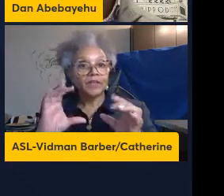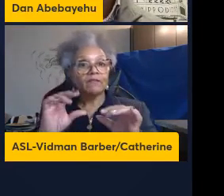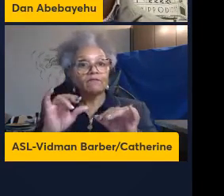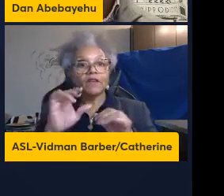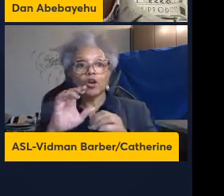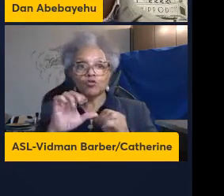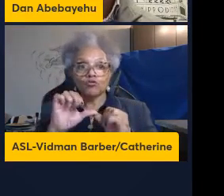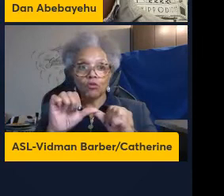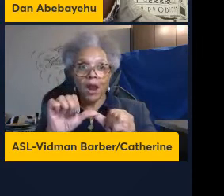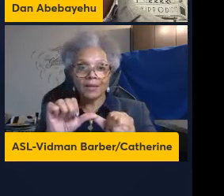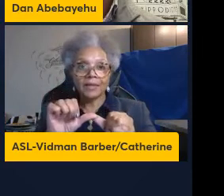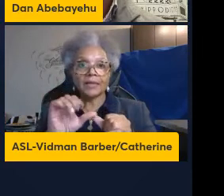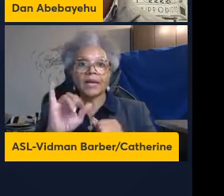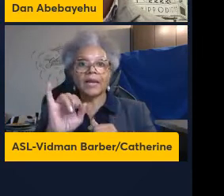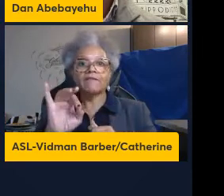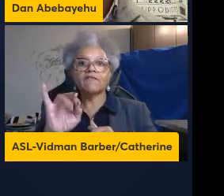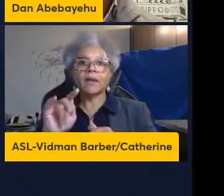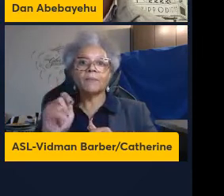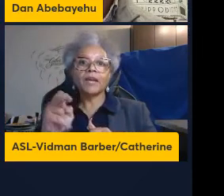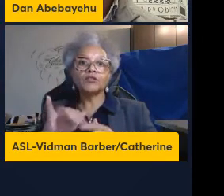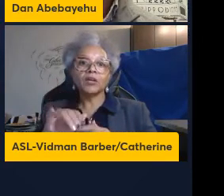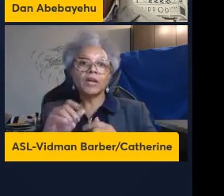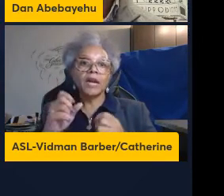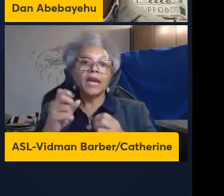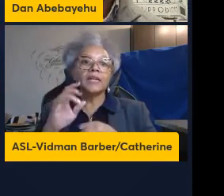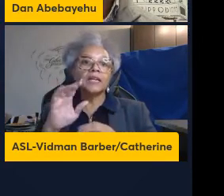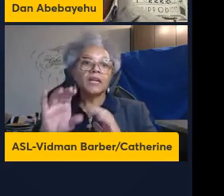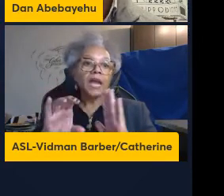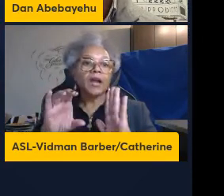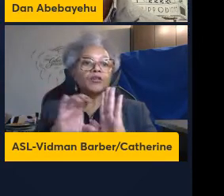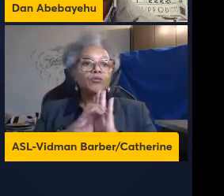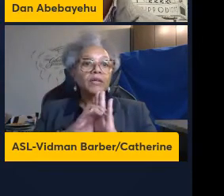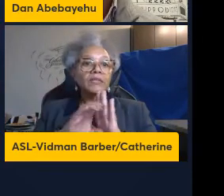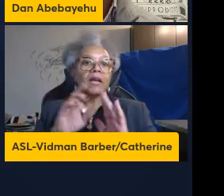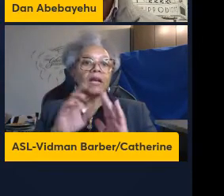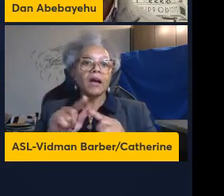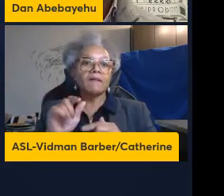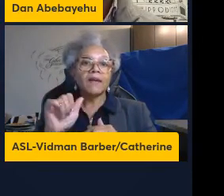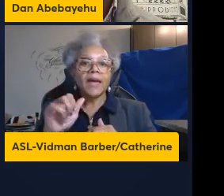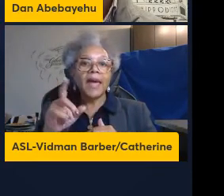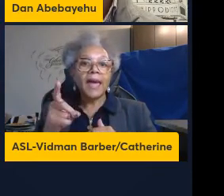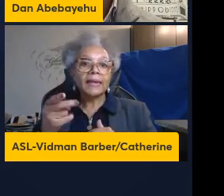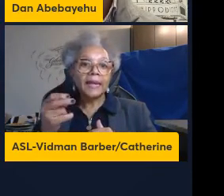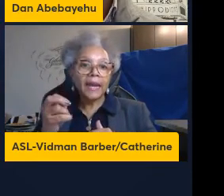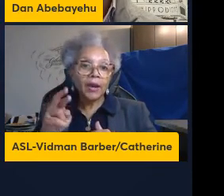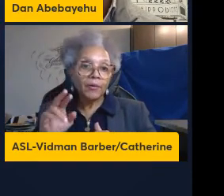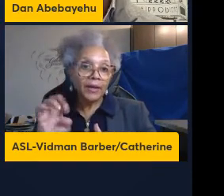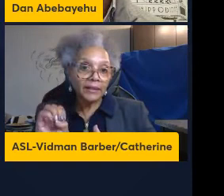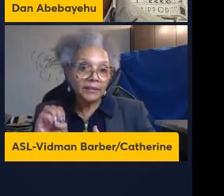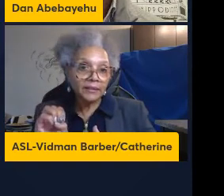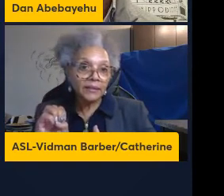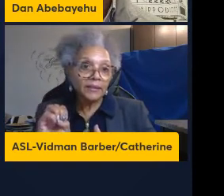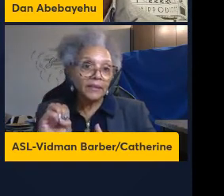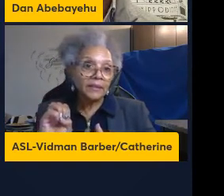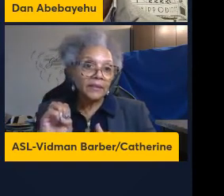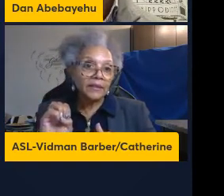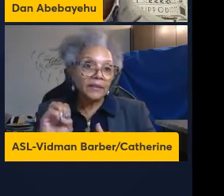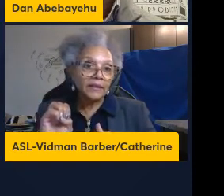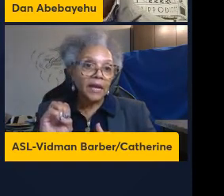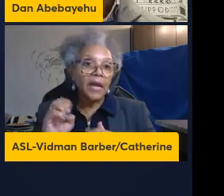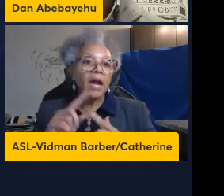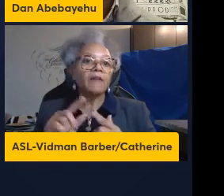fibrosis and the stromal compartment that's characterized by adherent fibroblast activation and changes in